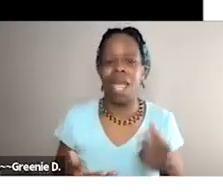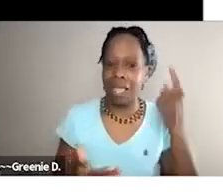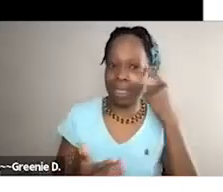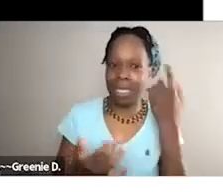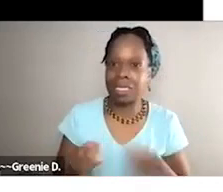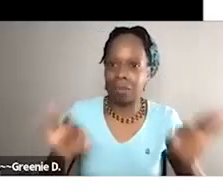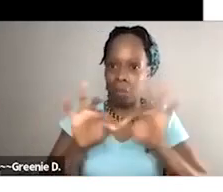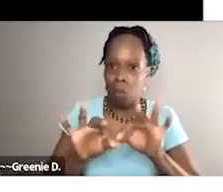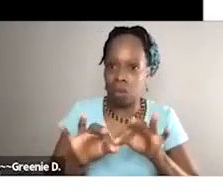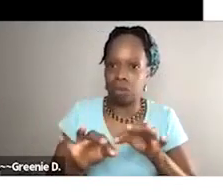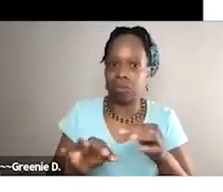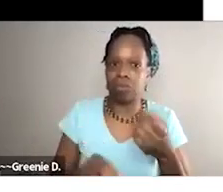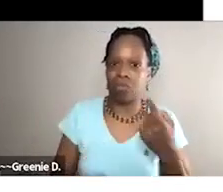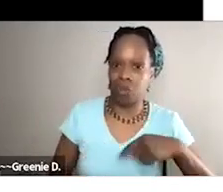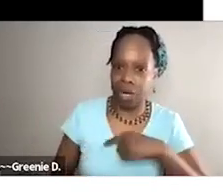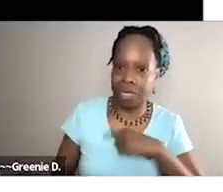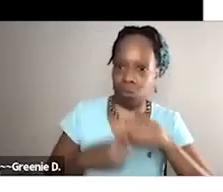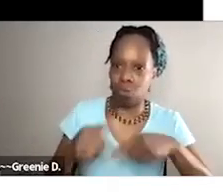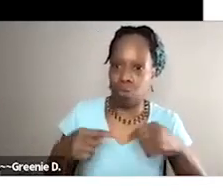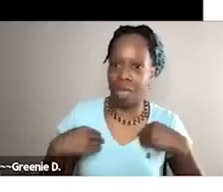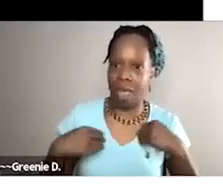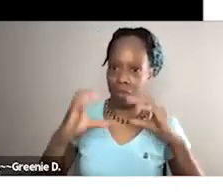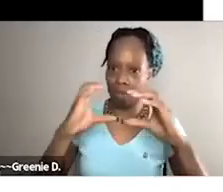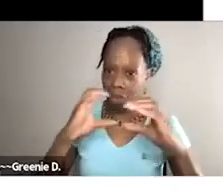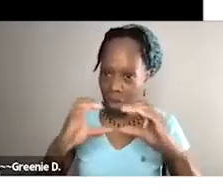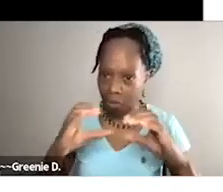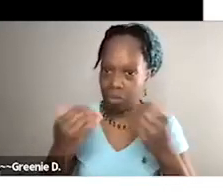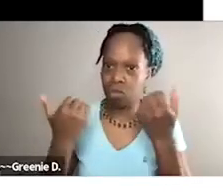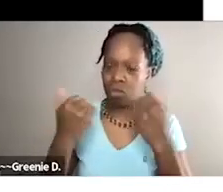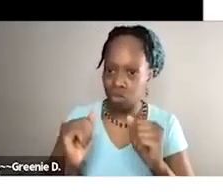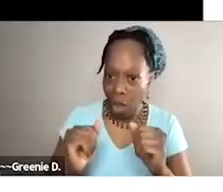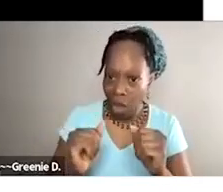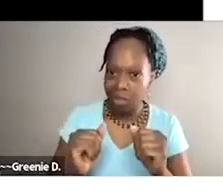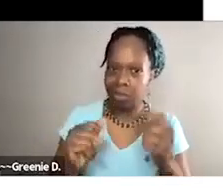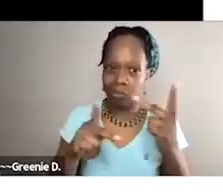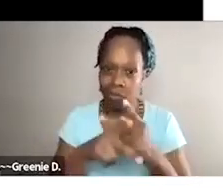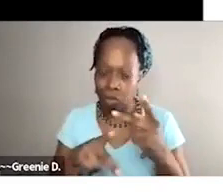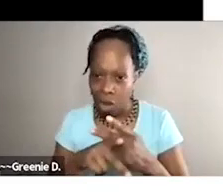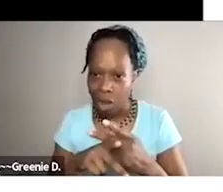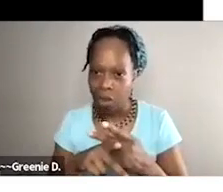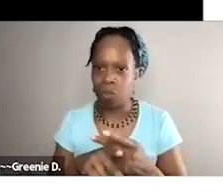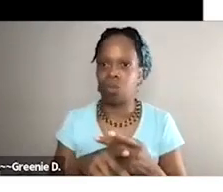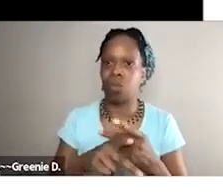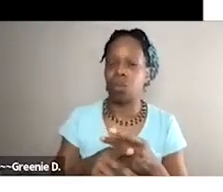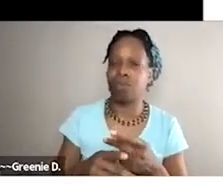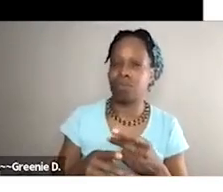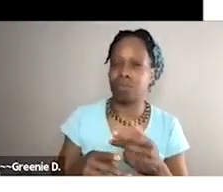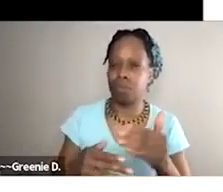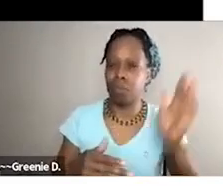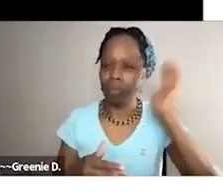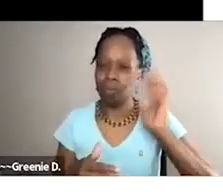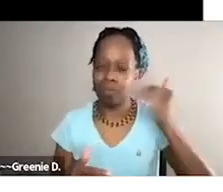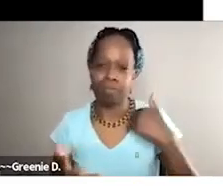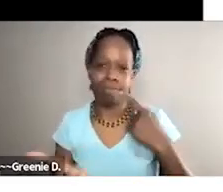to think about when we're having conversations and we're trying to, you know, we've spoken a lot about calling someone in and calling someone out. It's